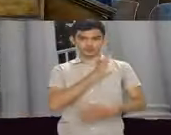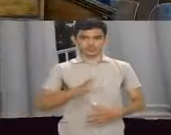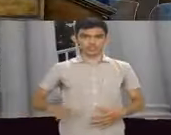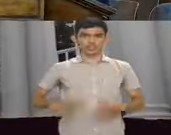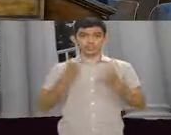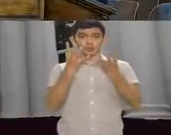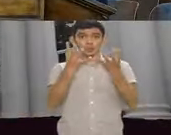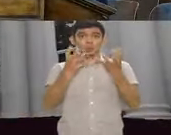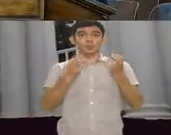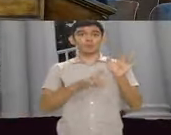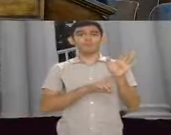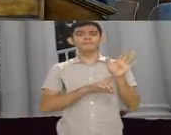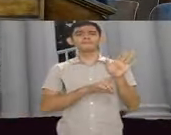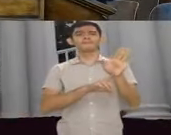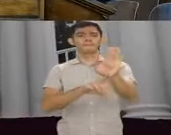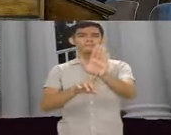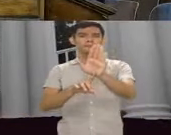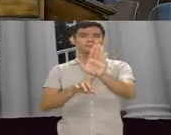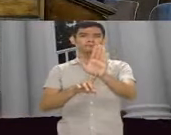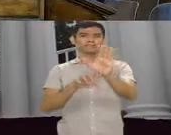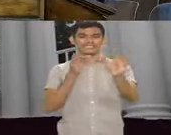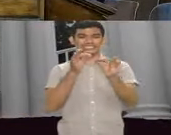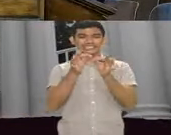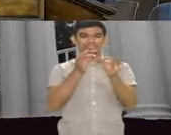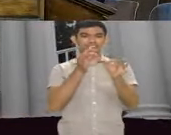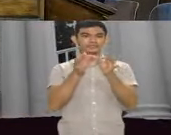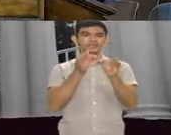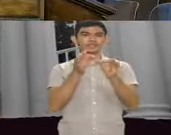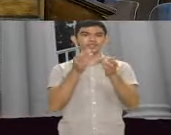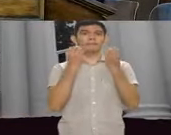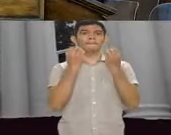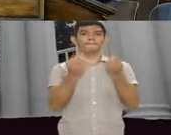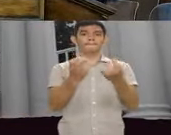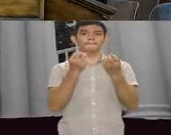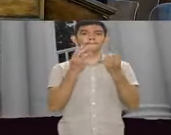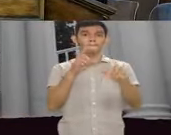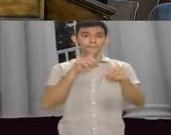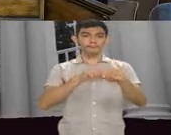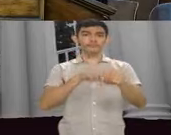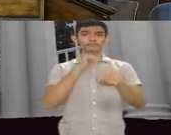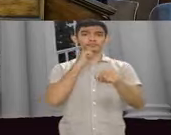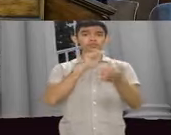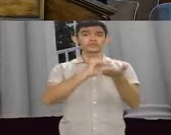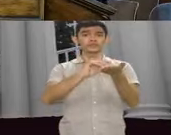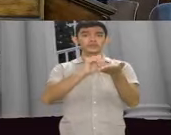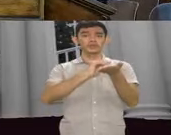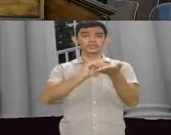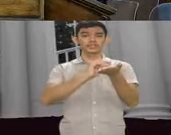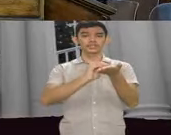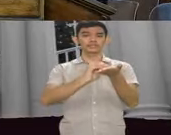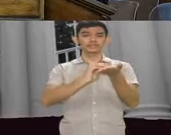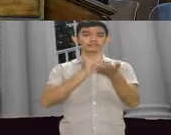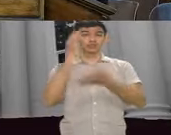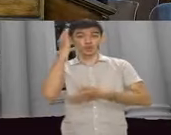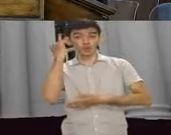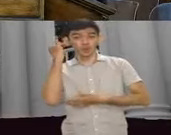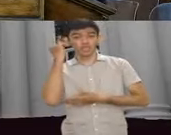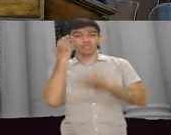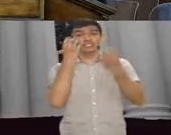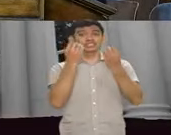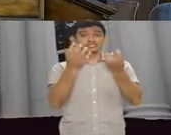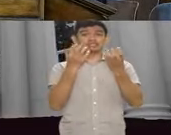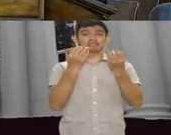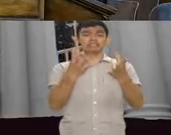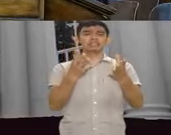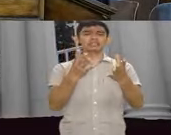And I want to emphasize on this second and last point. Why? Because many times we do not practice this. You know why there are